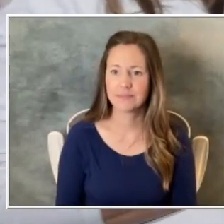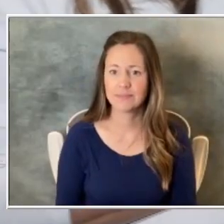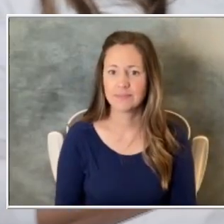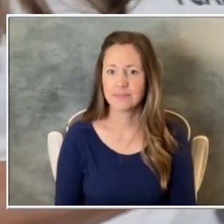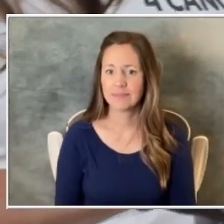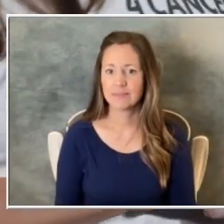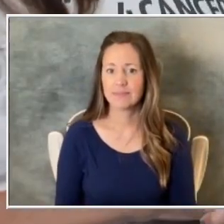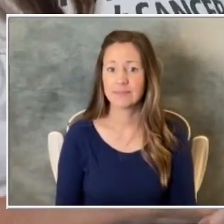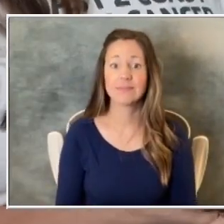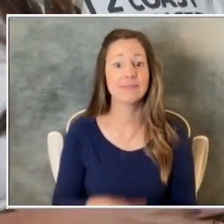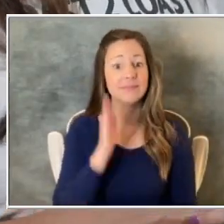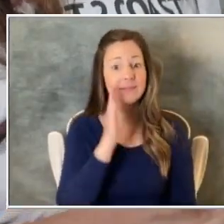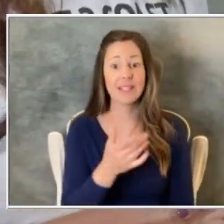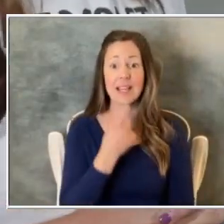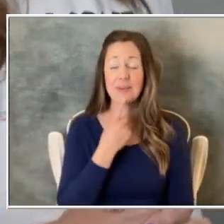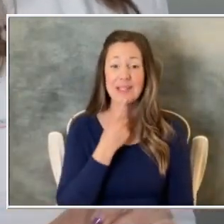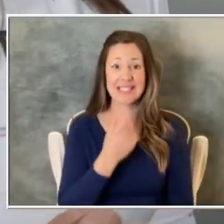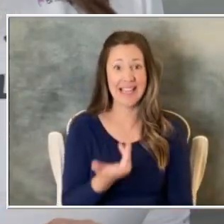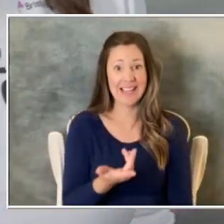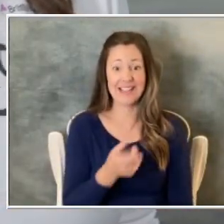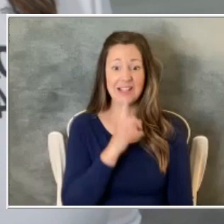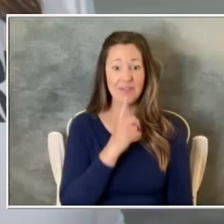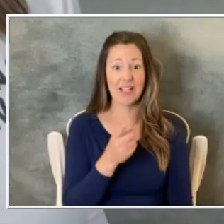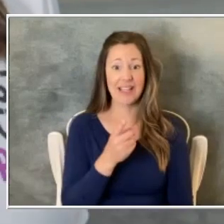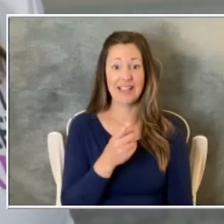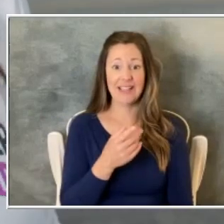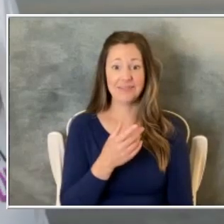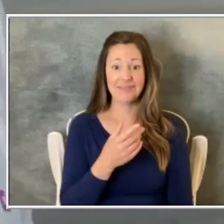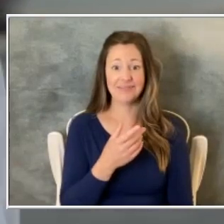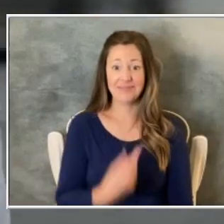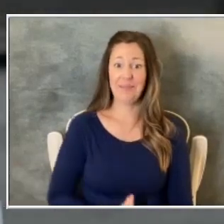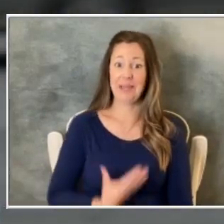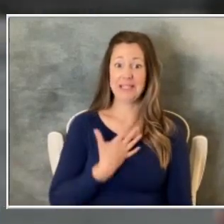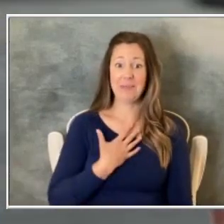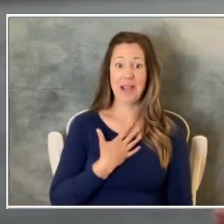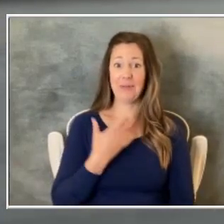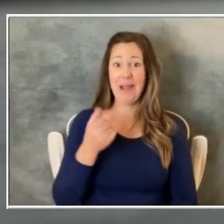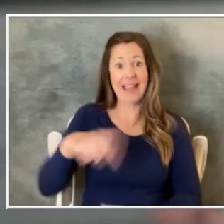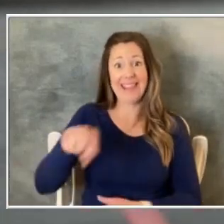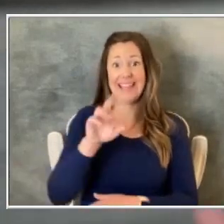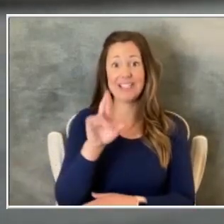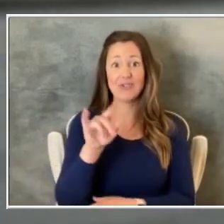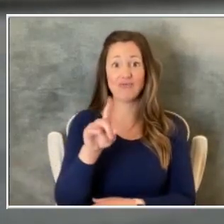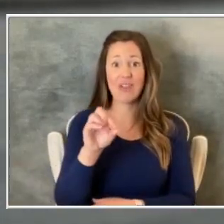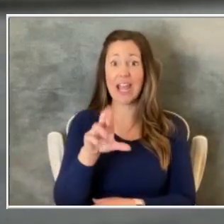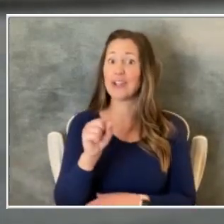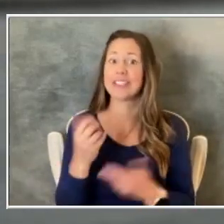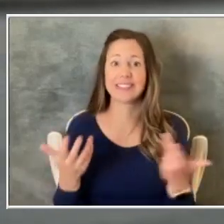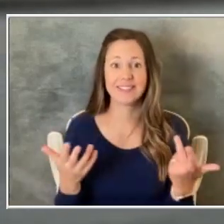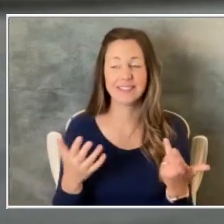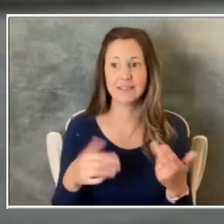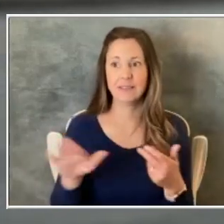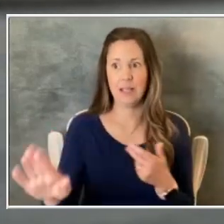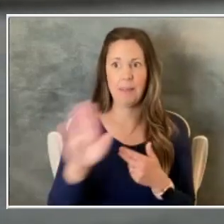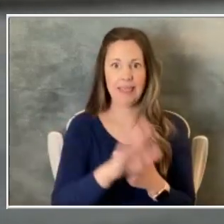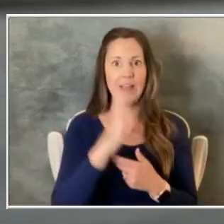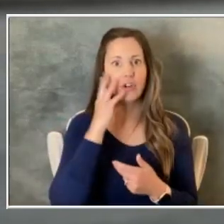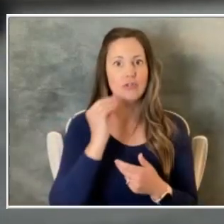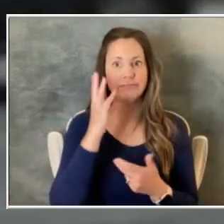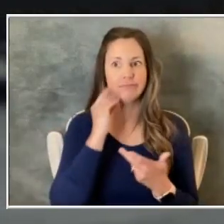I would say the takeaway is really be inspired by these riders, just hearing the stories this morning